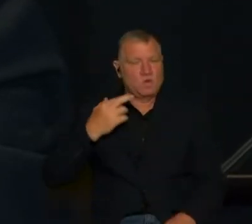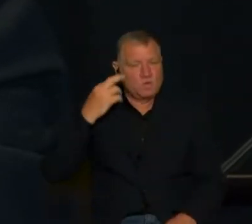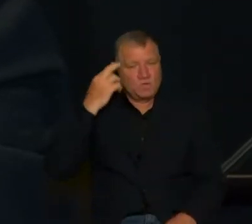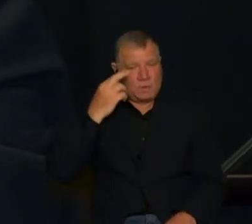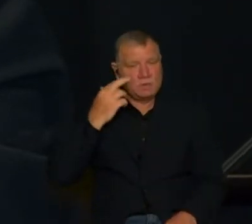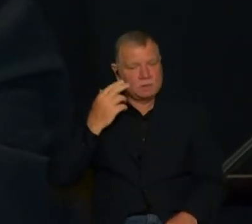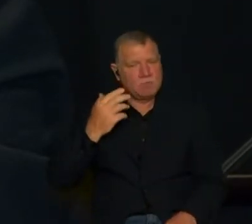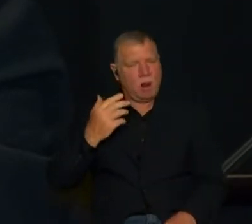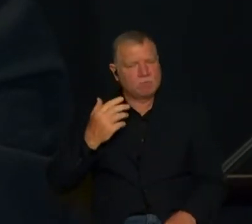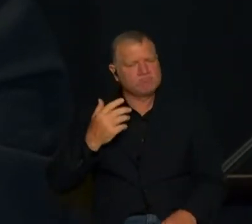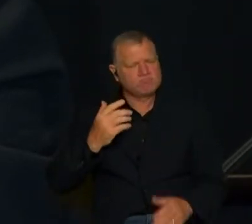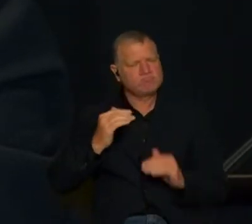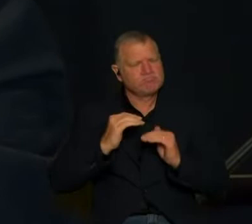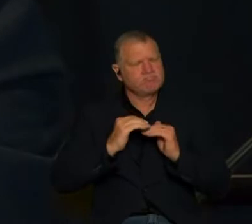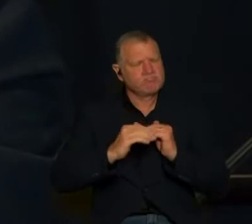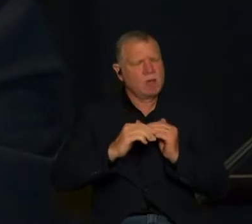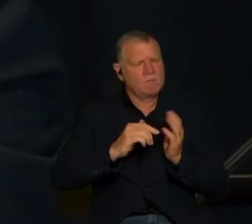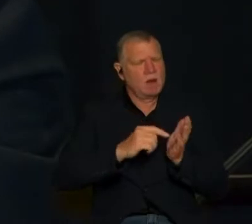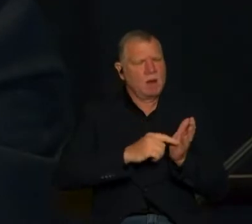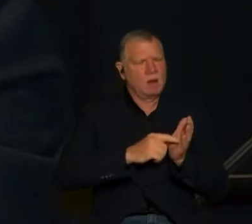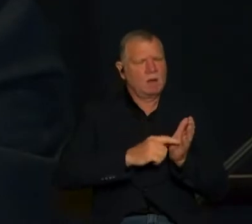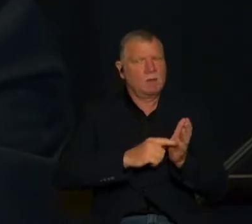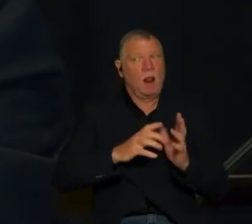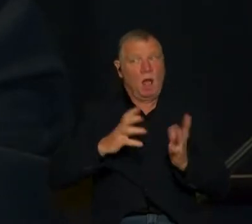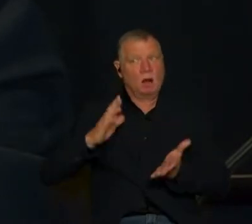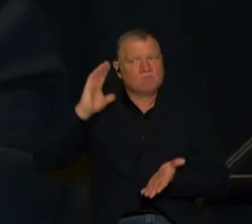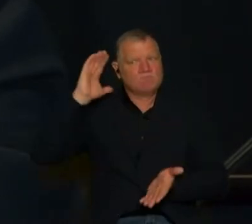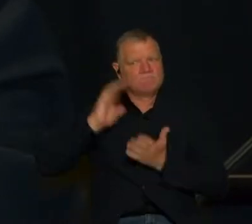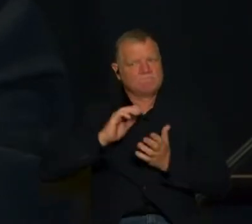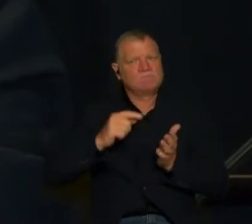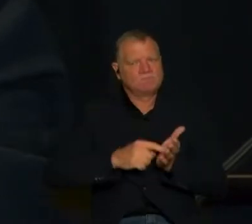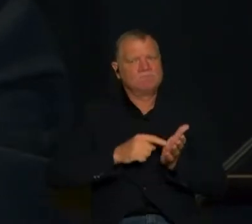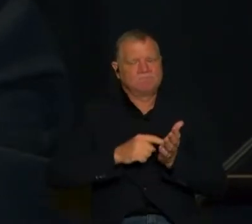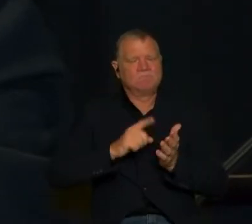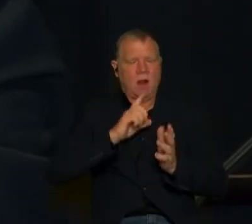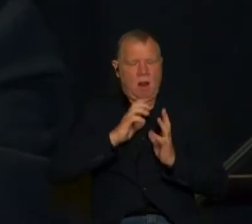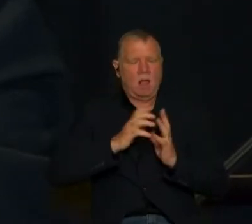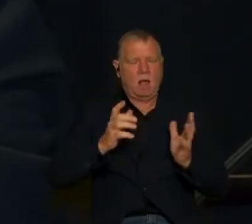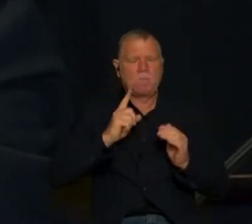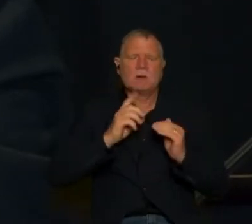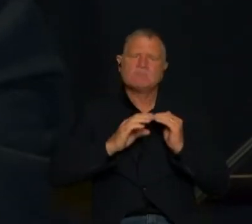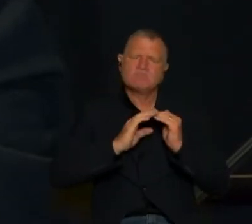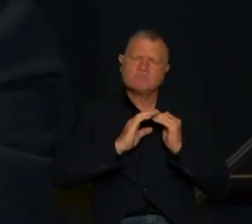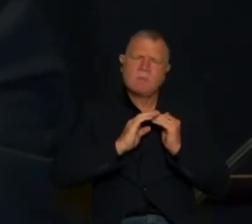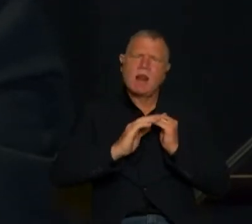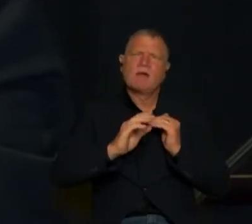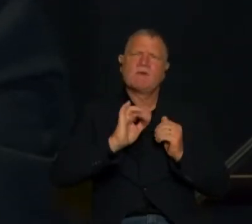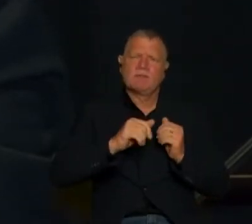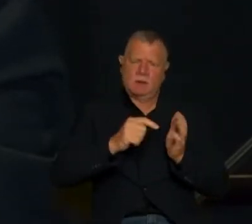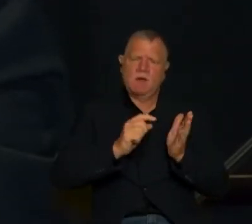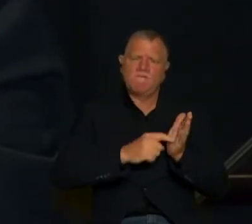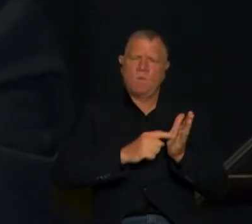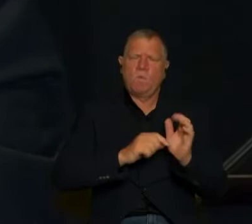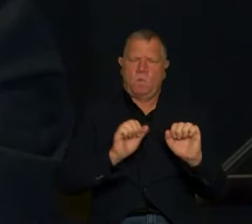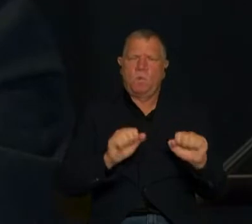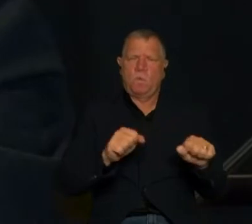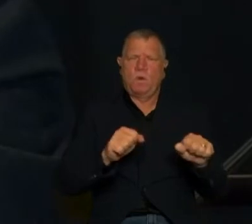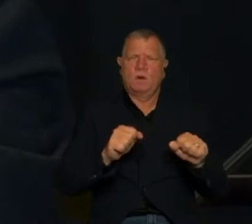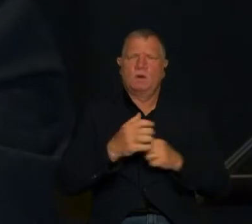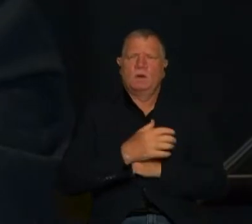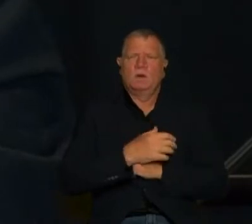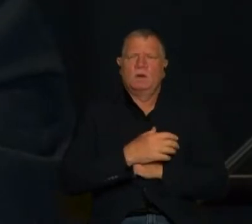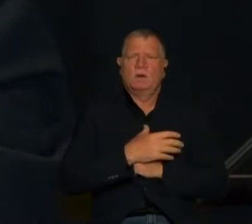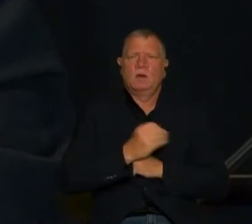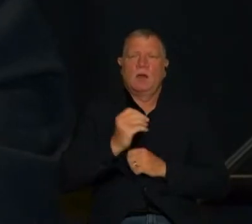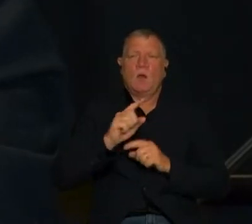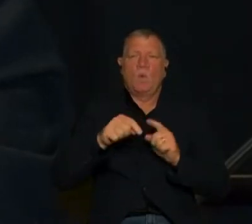of debt, a very significant reduction in the amount of debt, but at a level that is affordable.